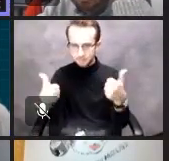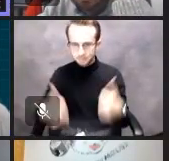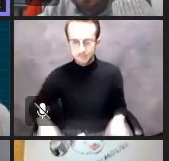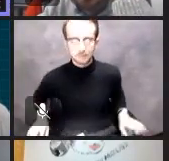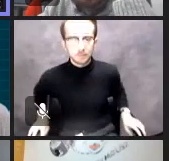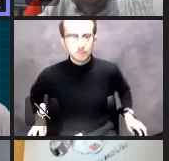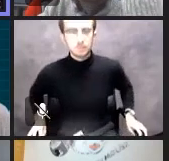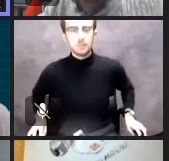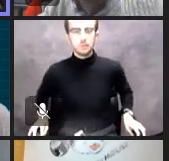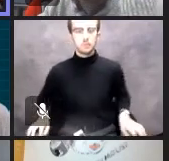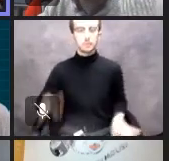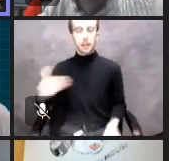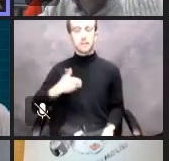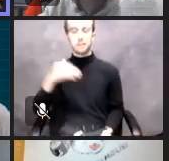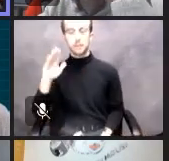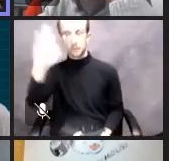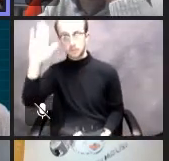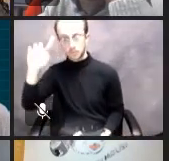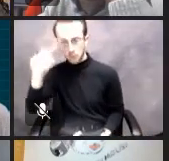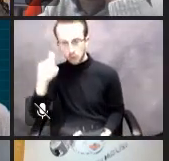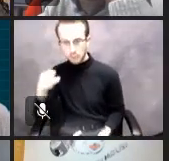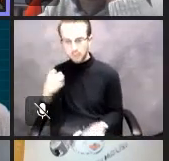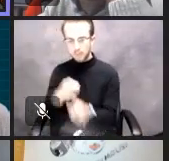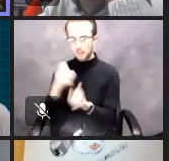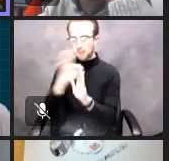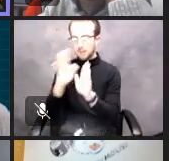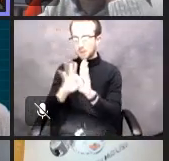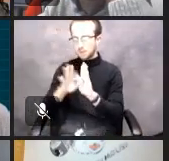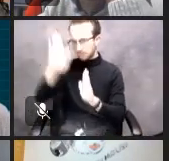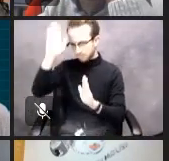I've got a question from here in Frankfort.